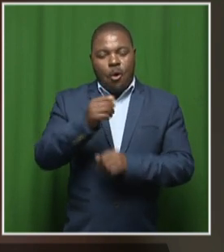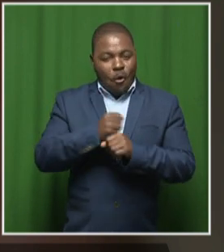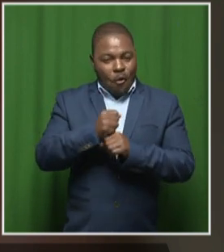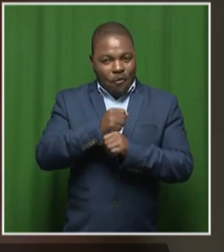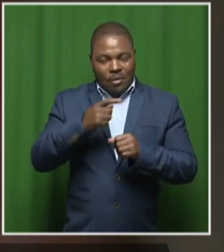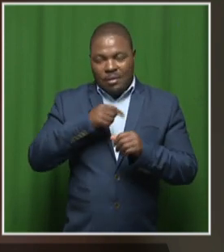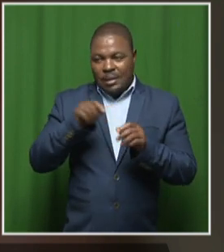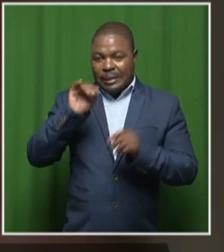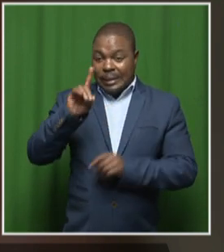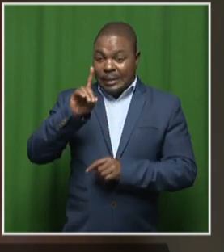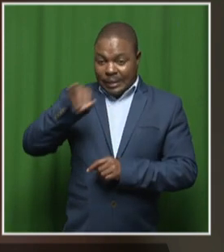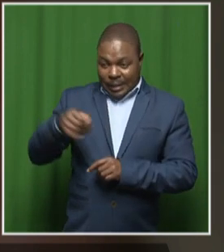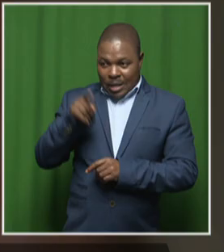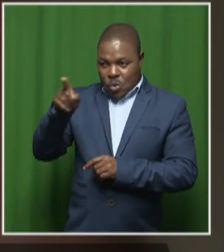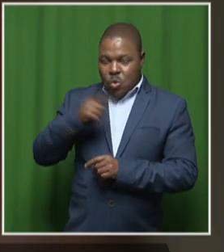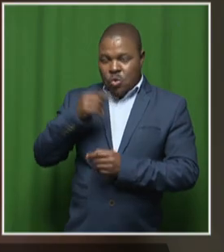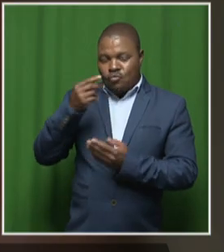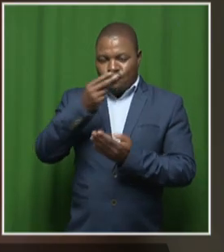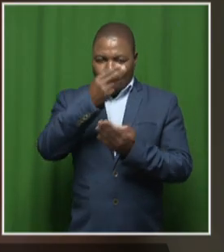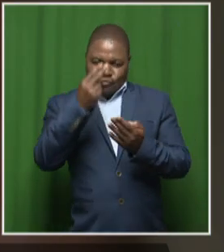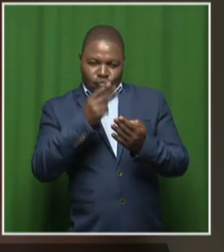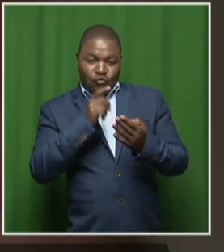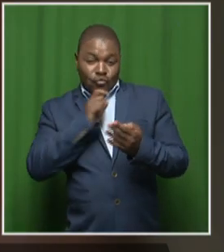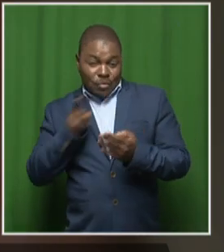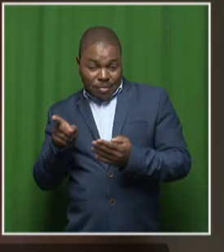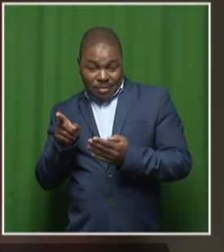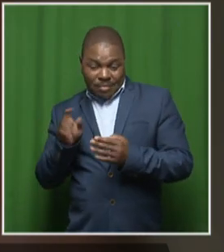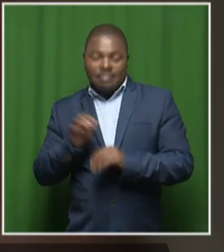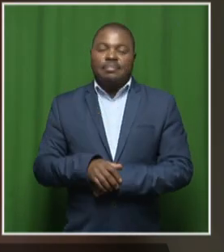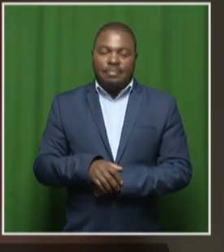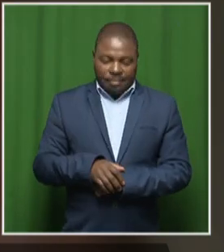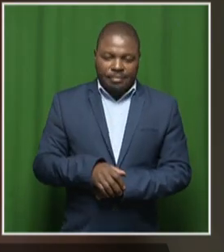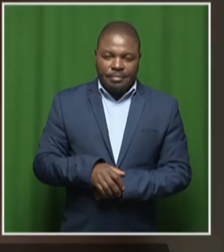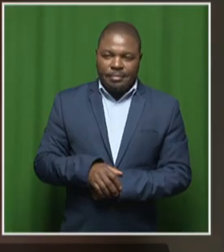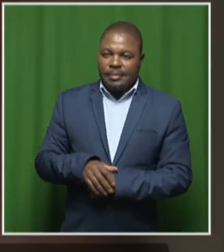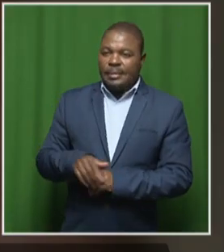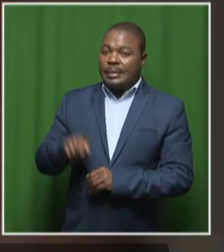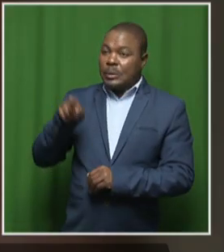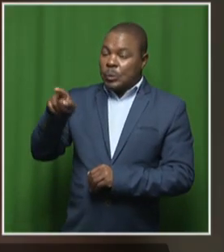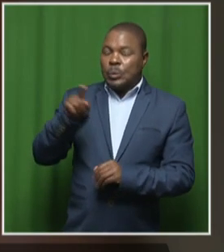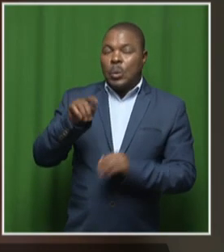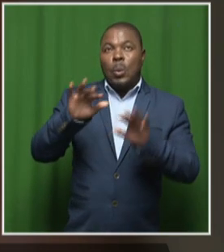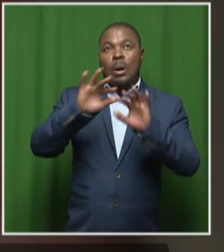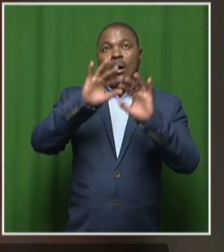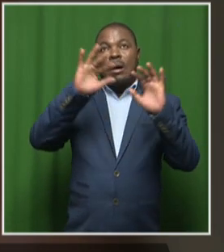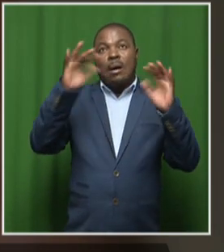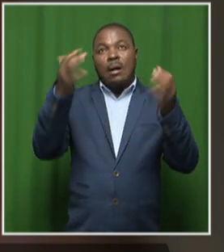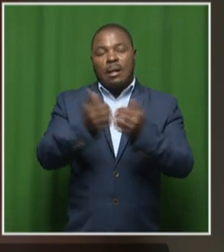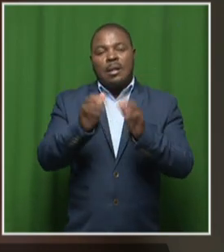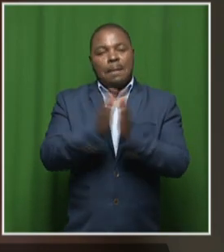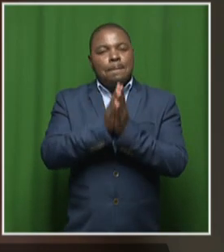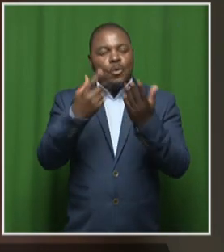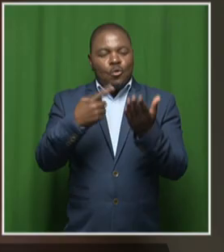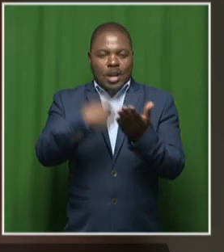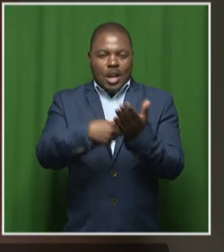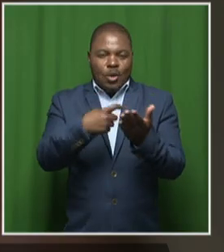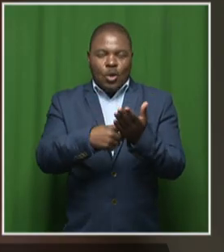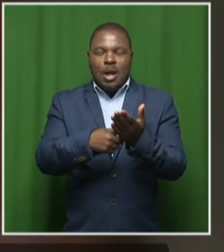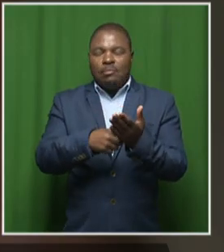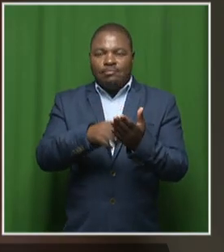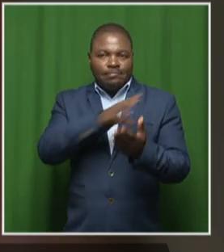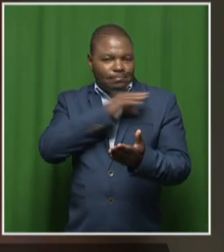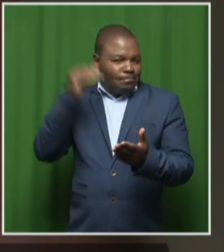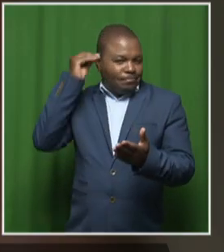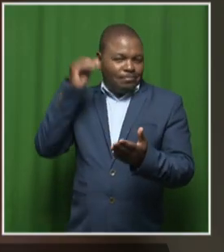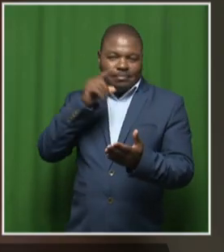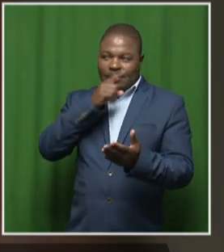that the fact that this portrait made you to be recognized by the World Book of Records and the